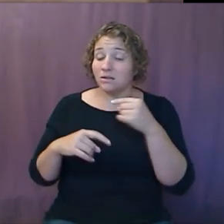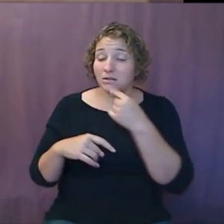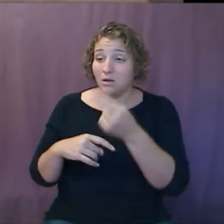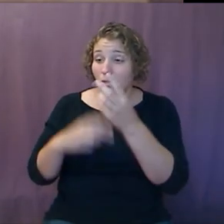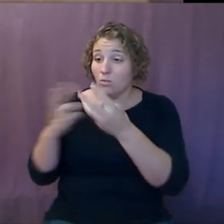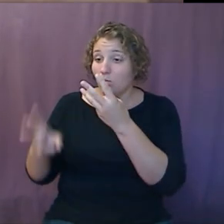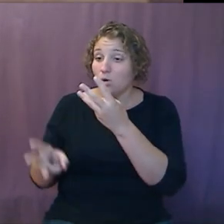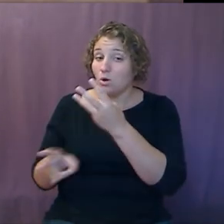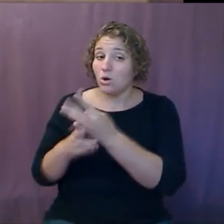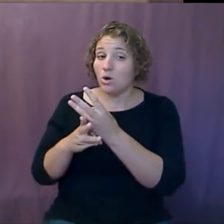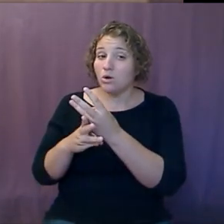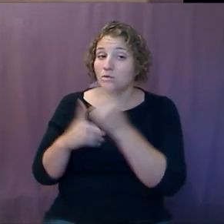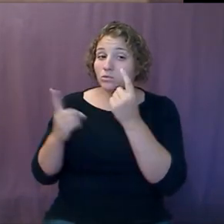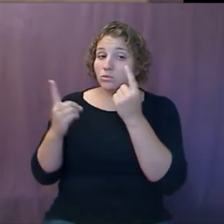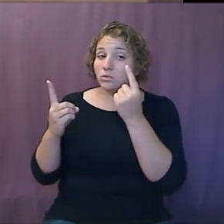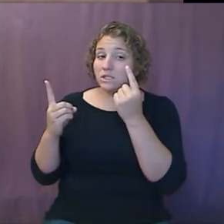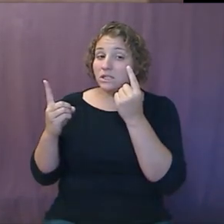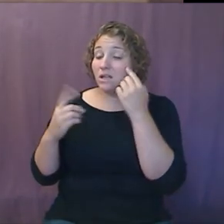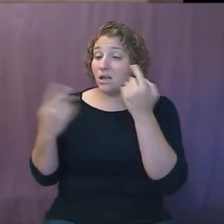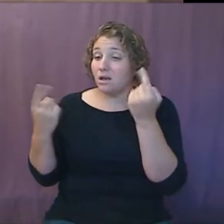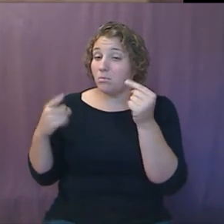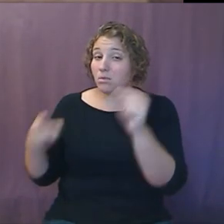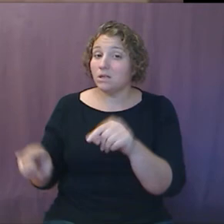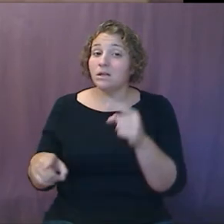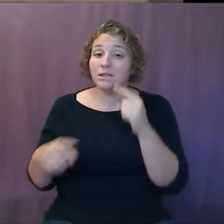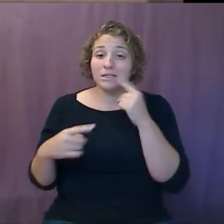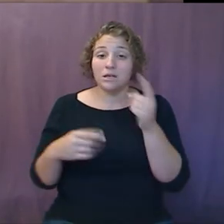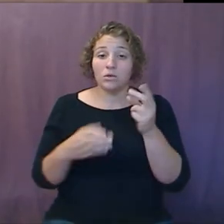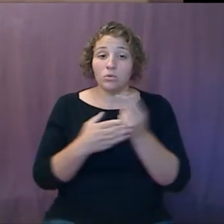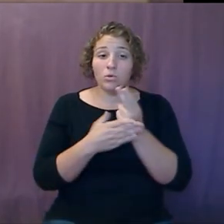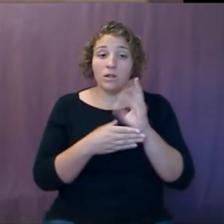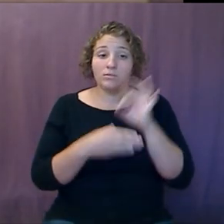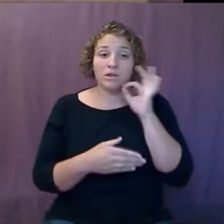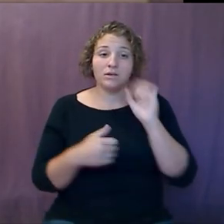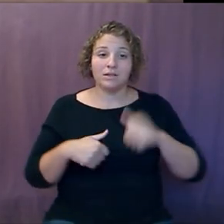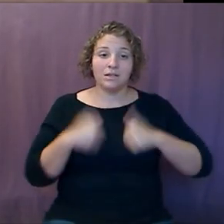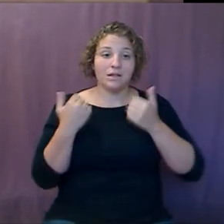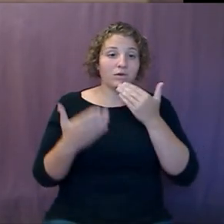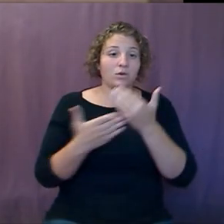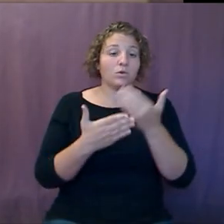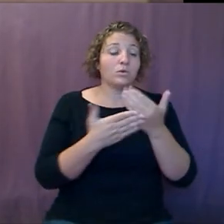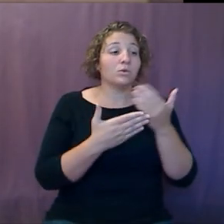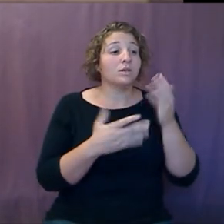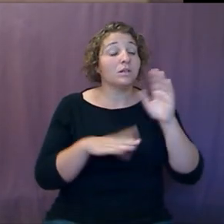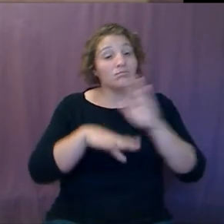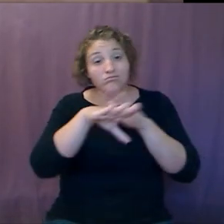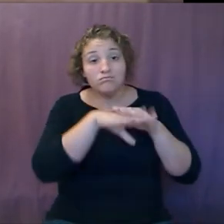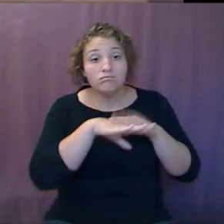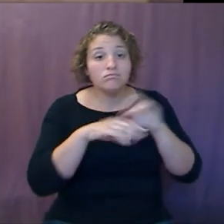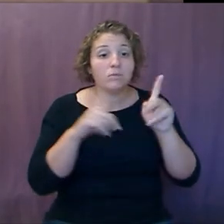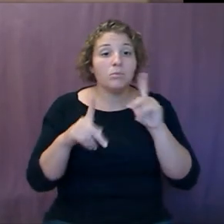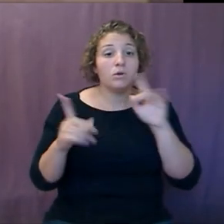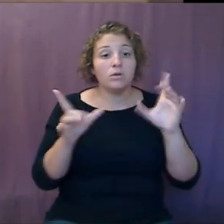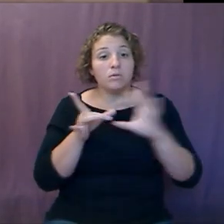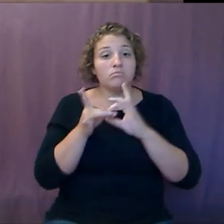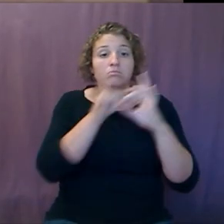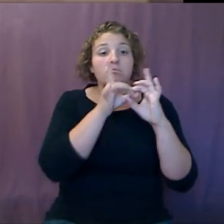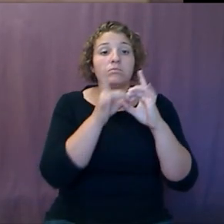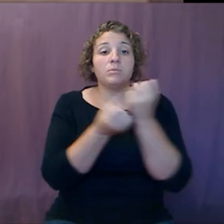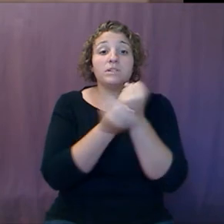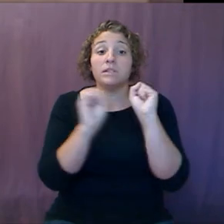the Spirit of God is alive and at work and doing his job calling people to Christ we're seeing people get saved he comes alongside and he